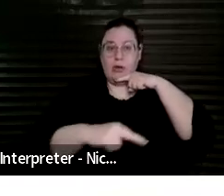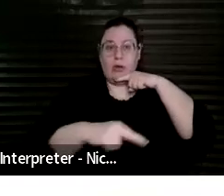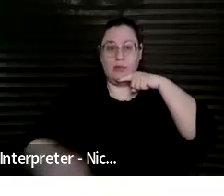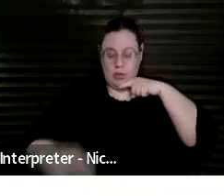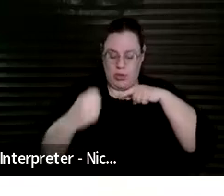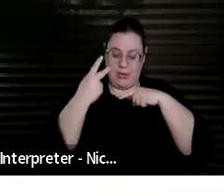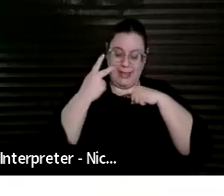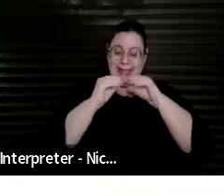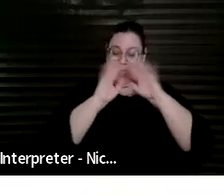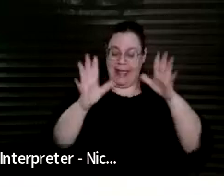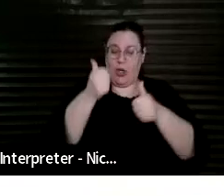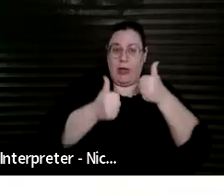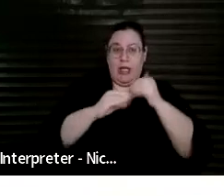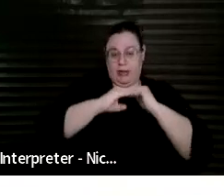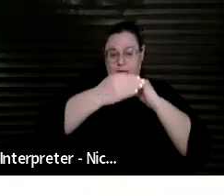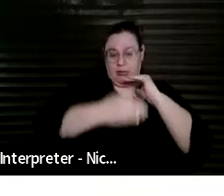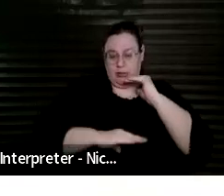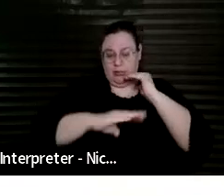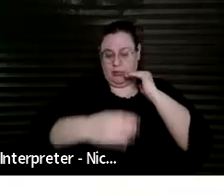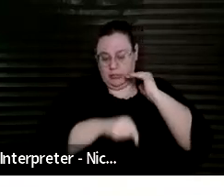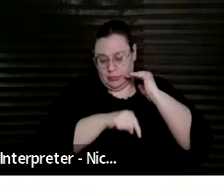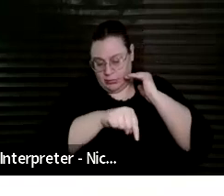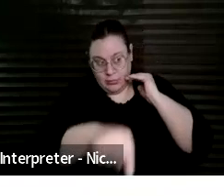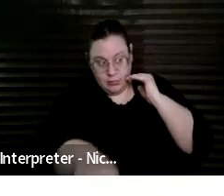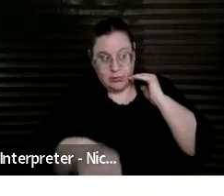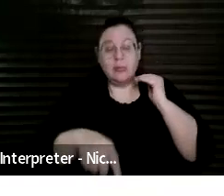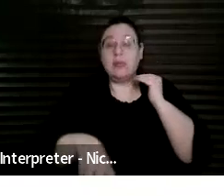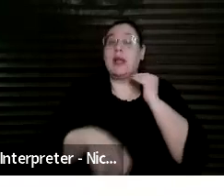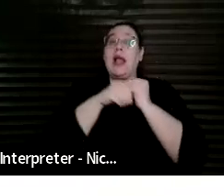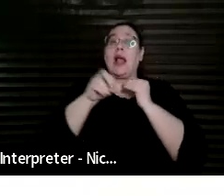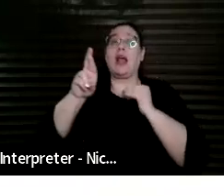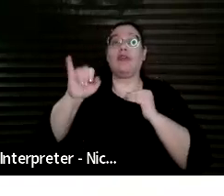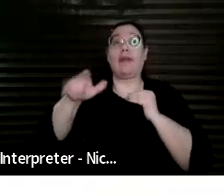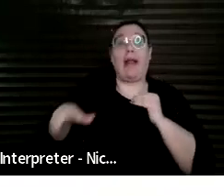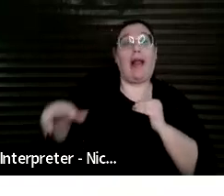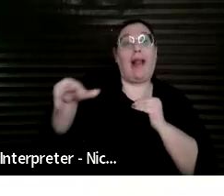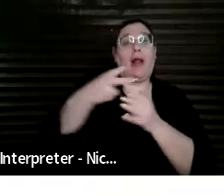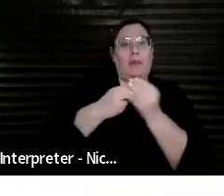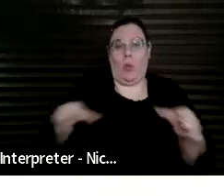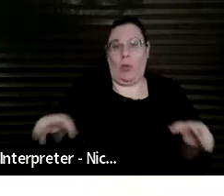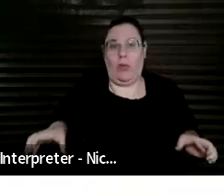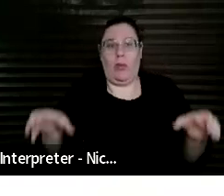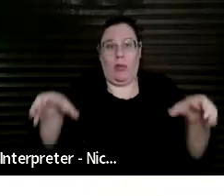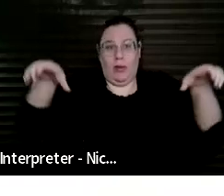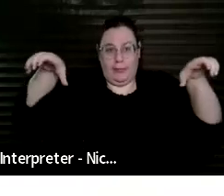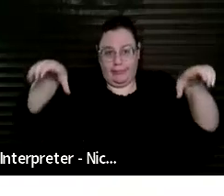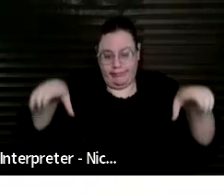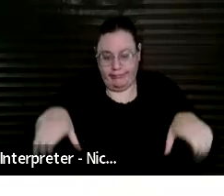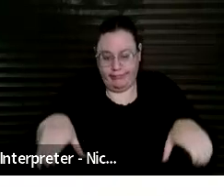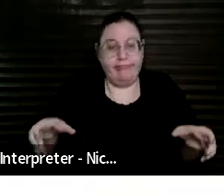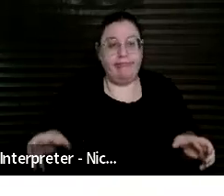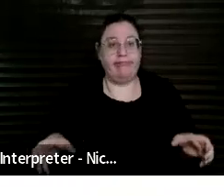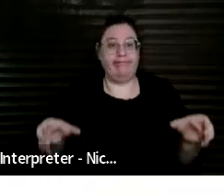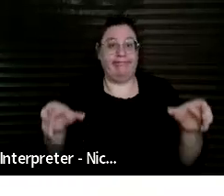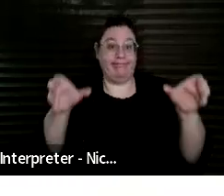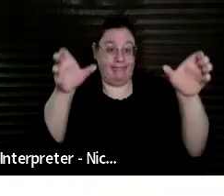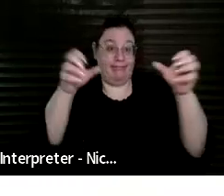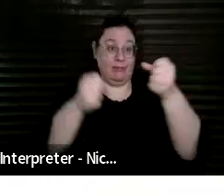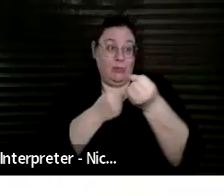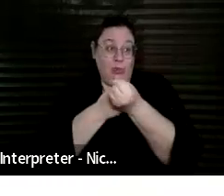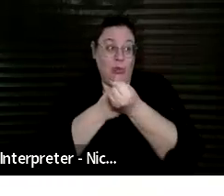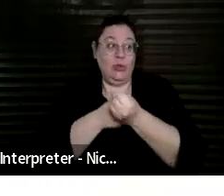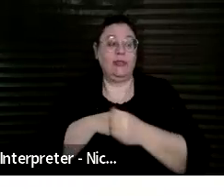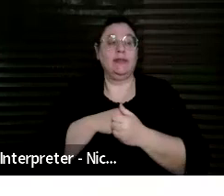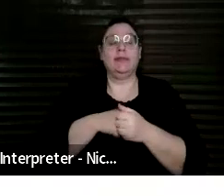between steps, installing railings on both sides of the stairs to add support,